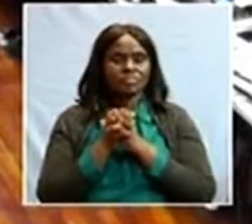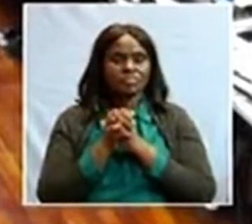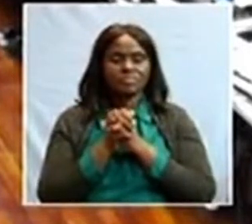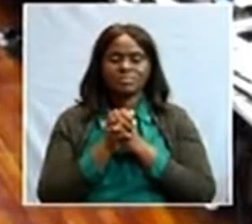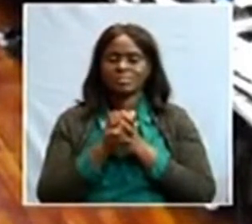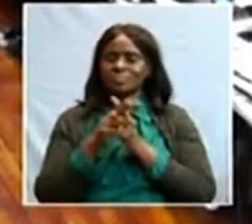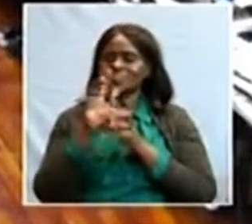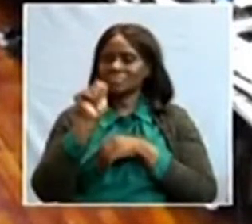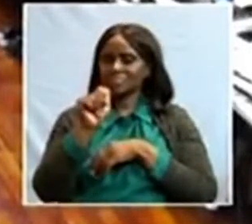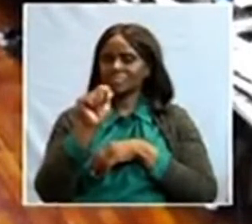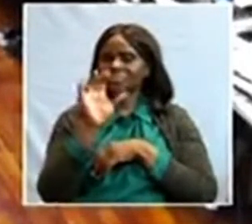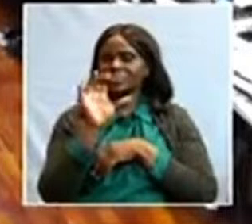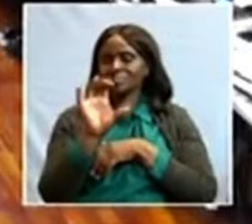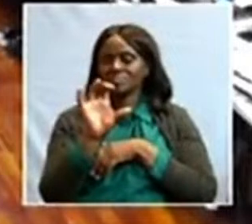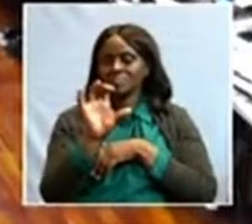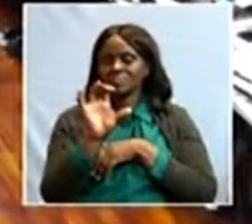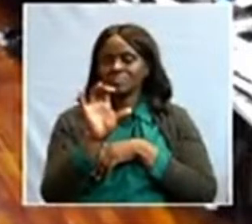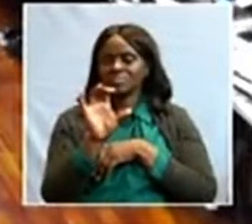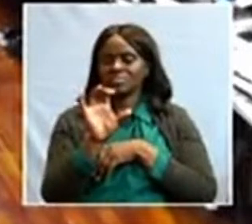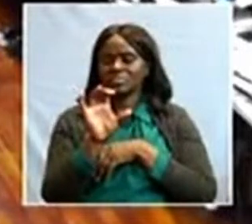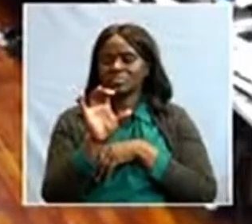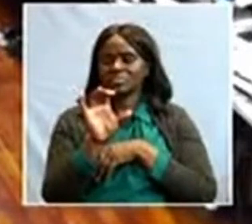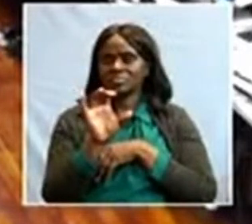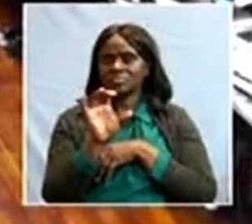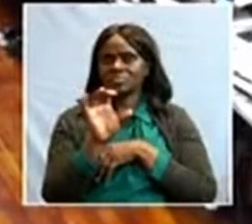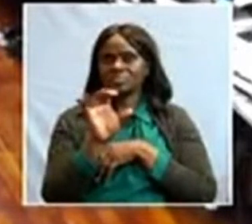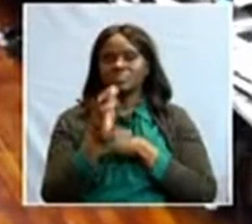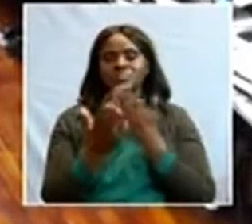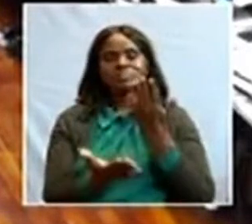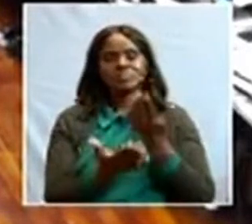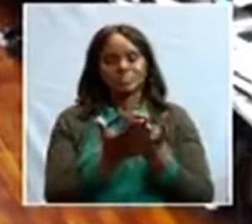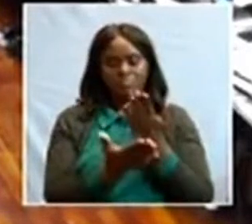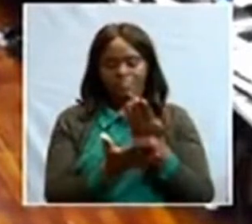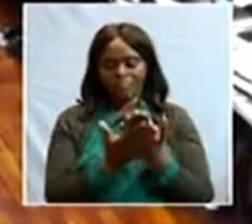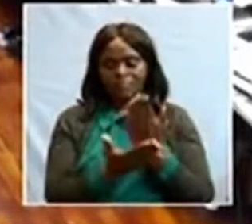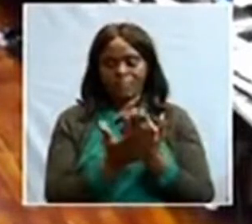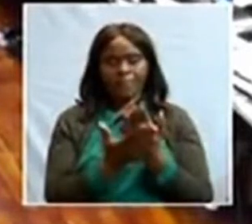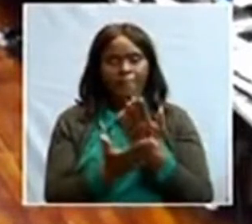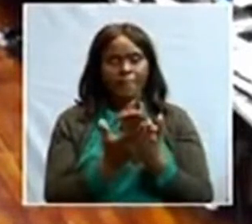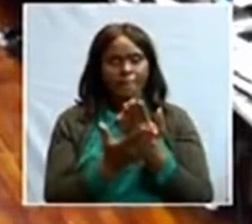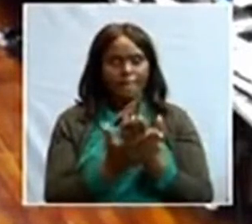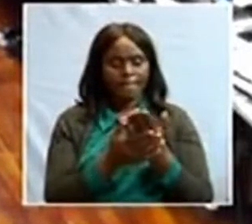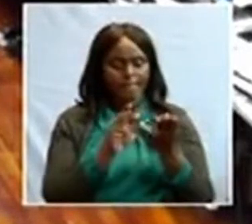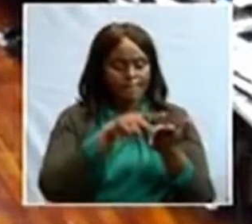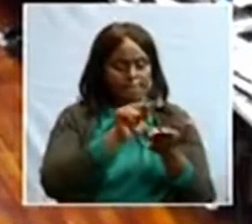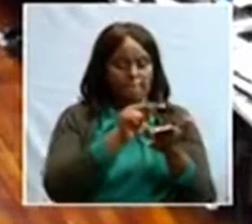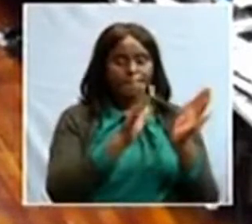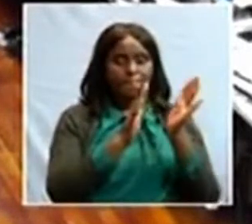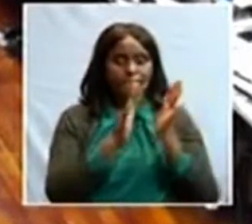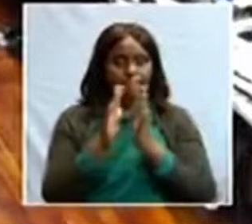Town clerk. Yes. You've attached that repayment plan,